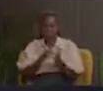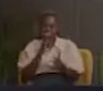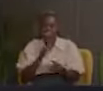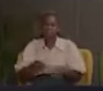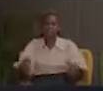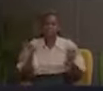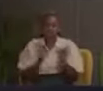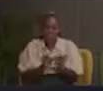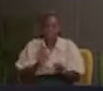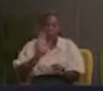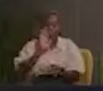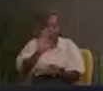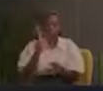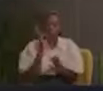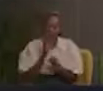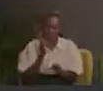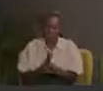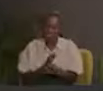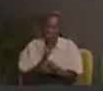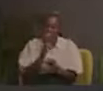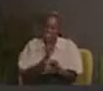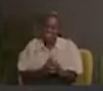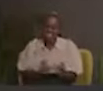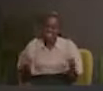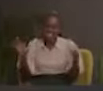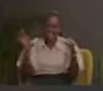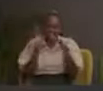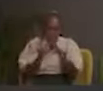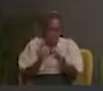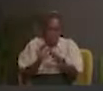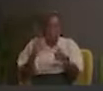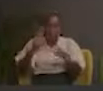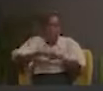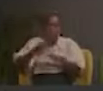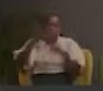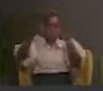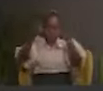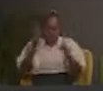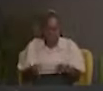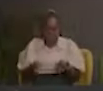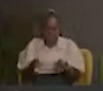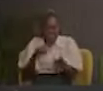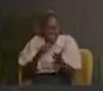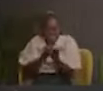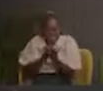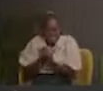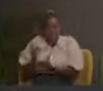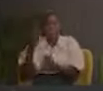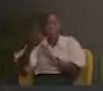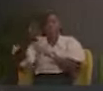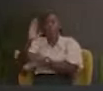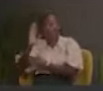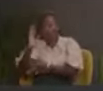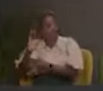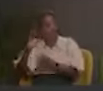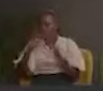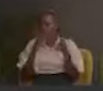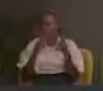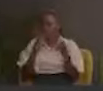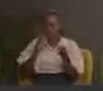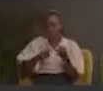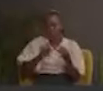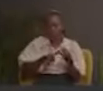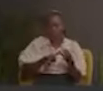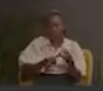that your faith is anchored on the person, the integrity of God. And then number two, his